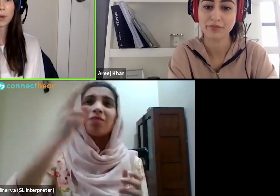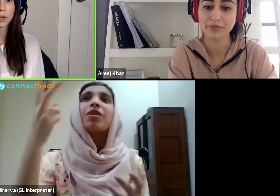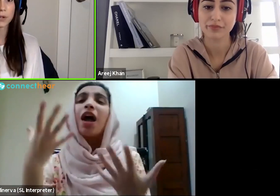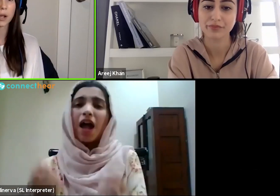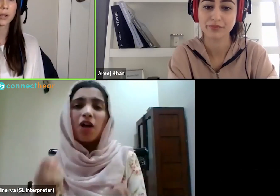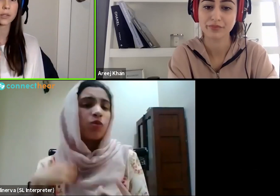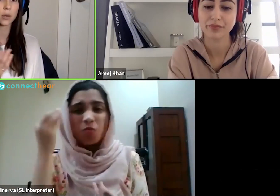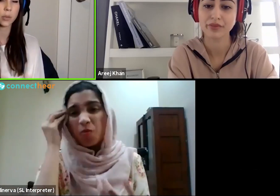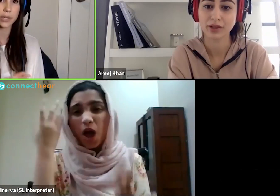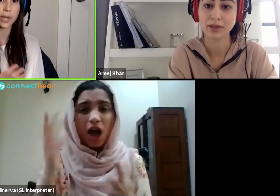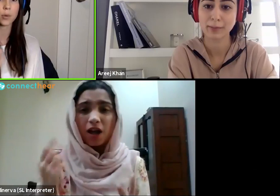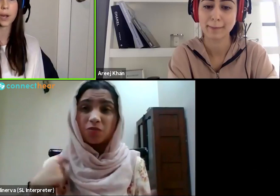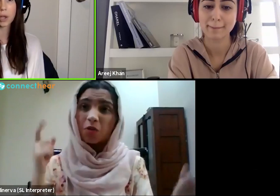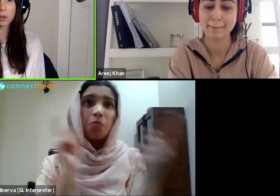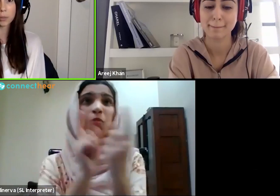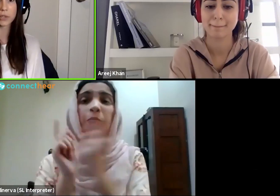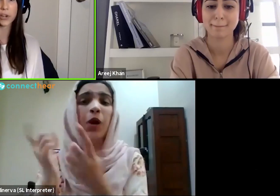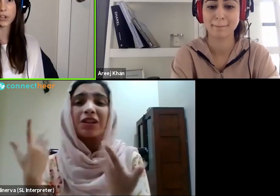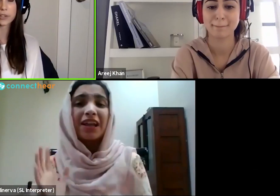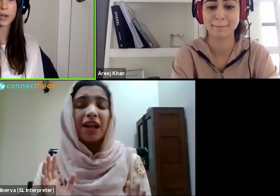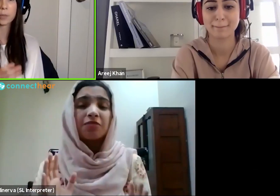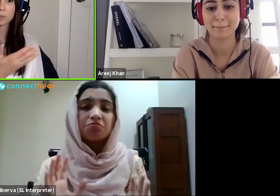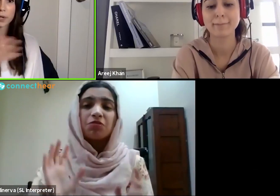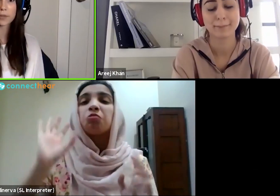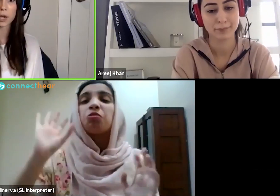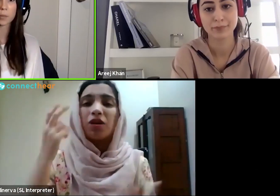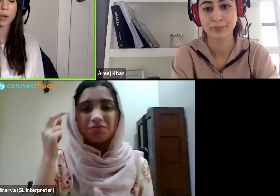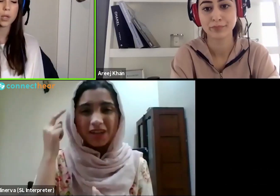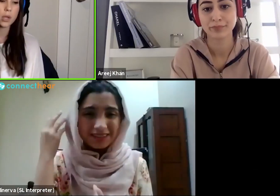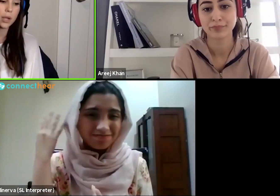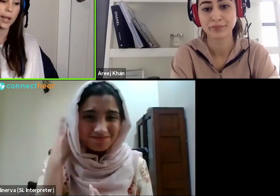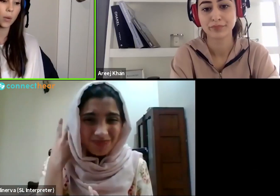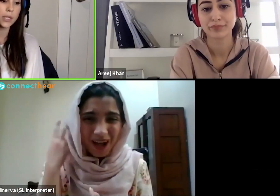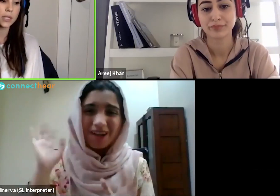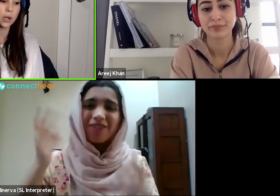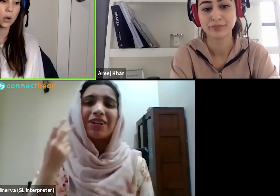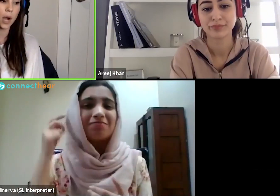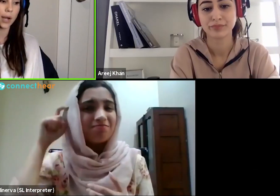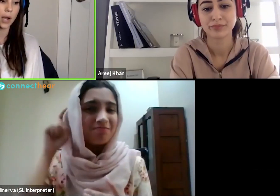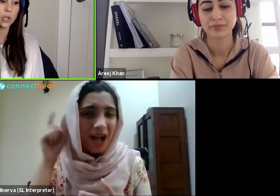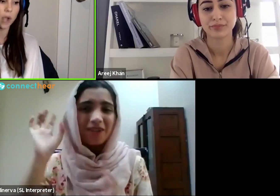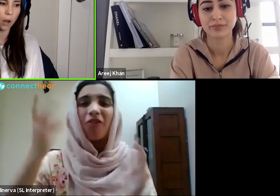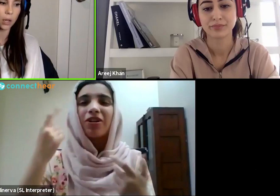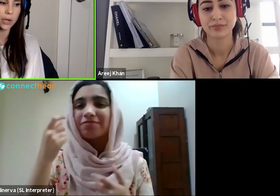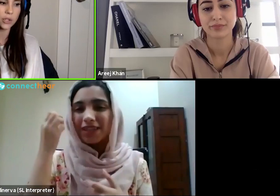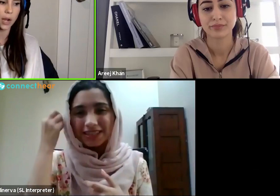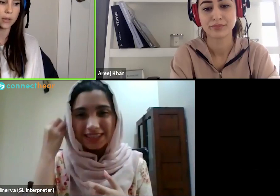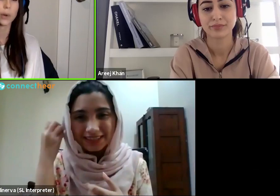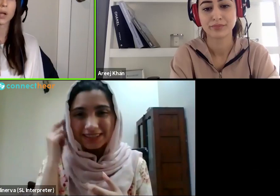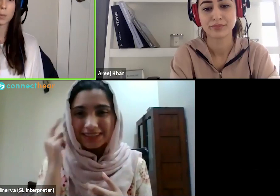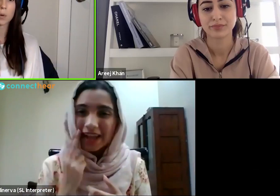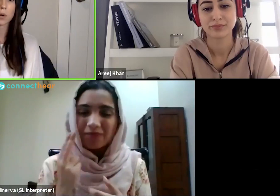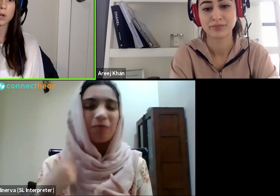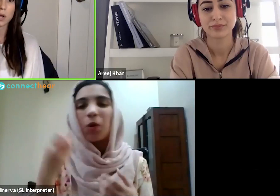who had hearing loss or who was deaf or had cochlear implants or hearing aids, any of the combo. And it wasn't till I got to college that